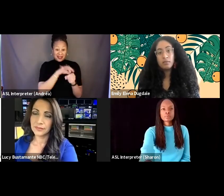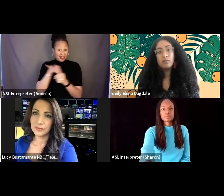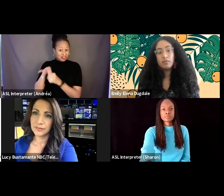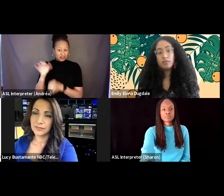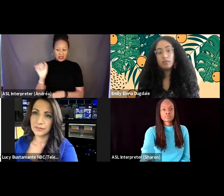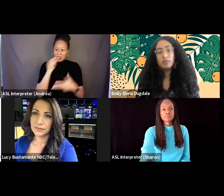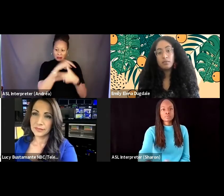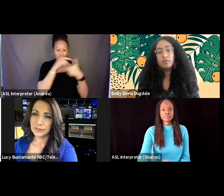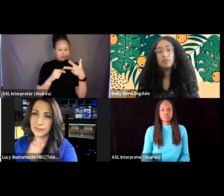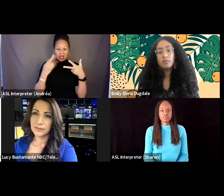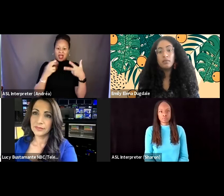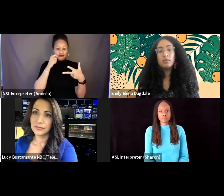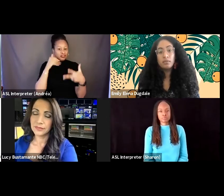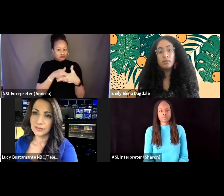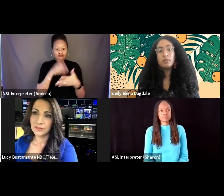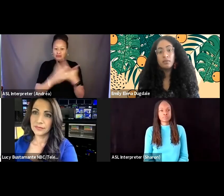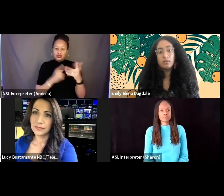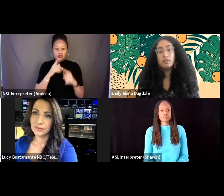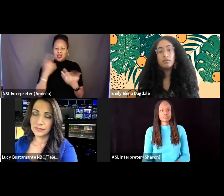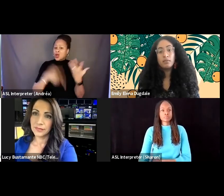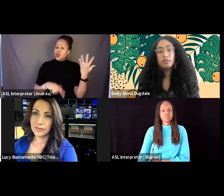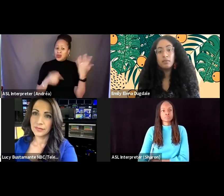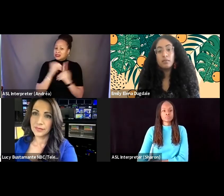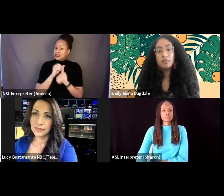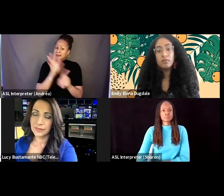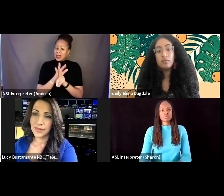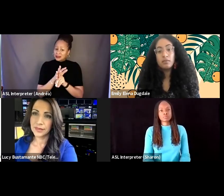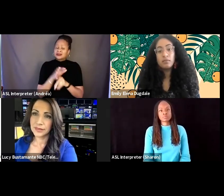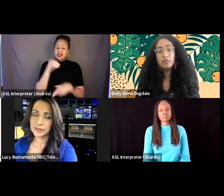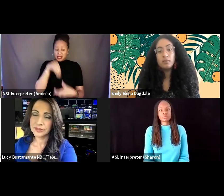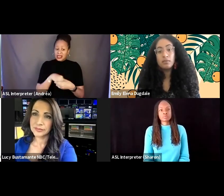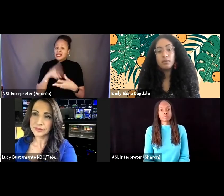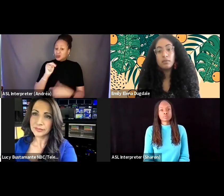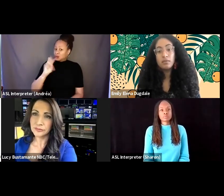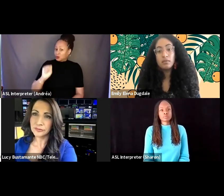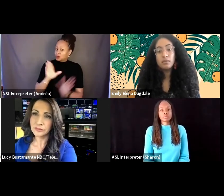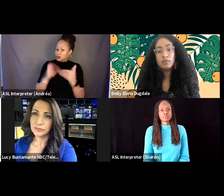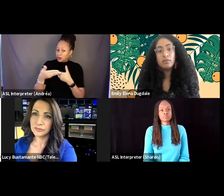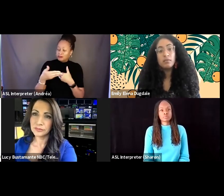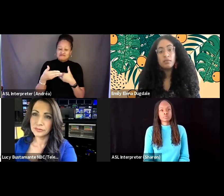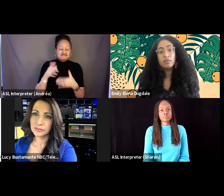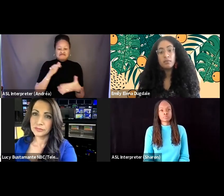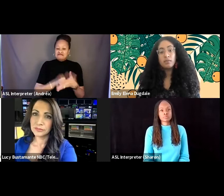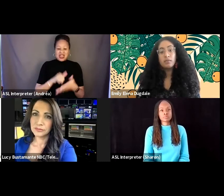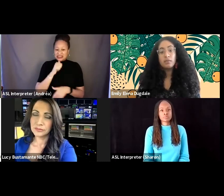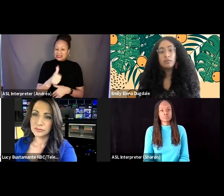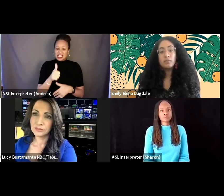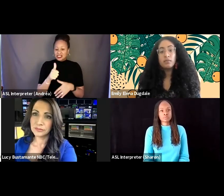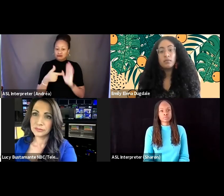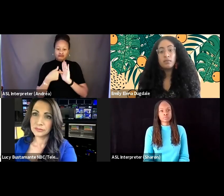had racial components. What's the impact in a newsroom that doesn't